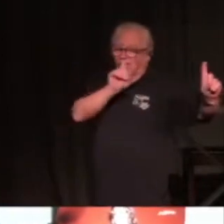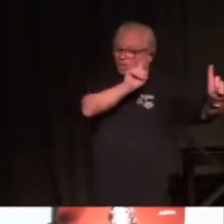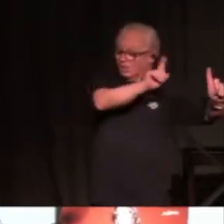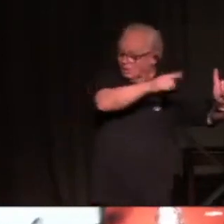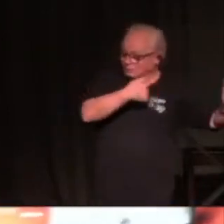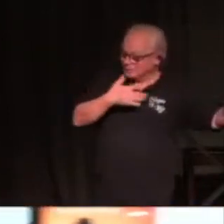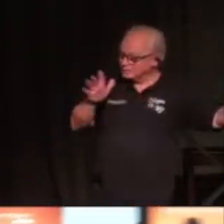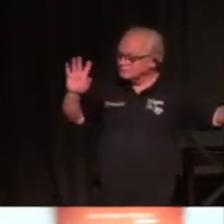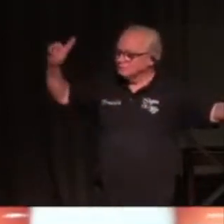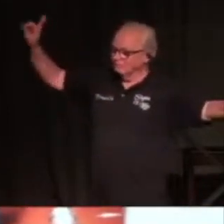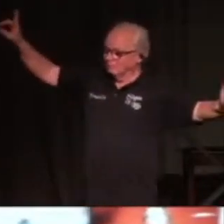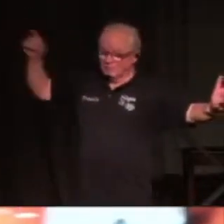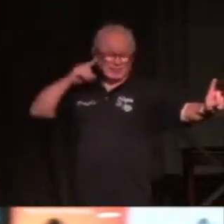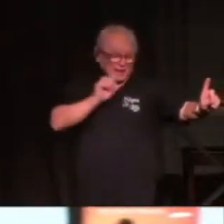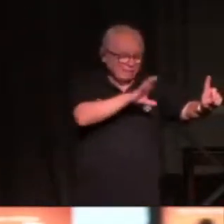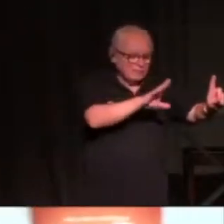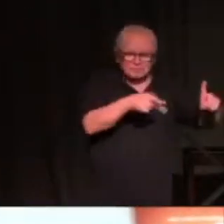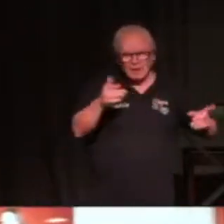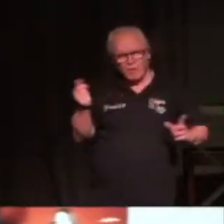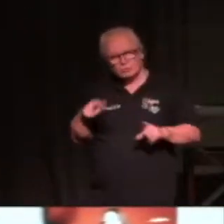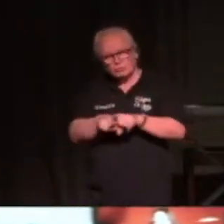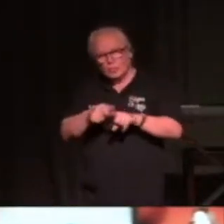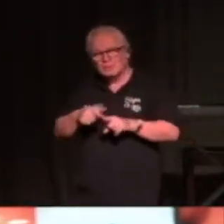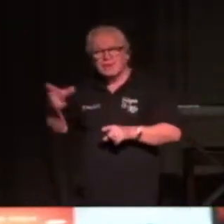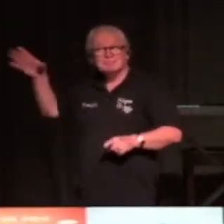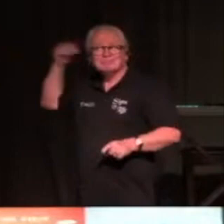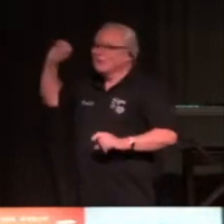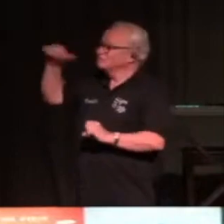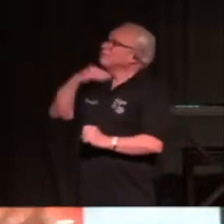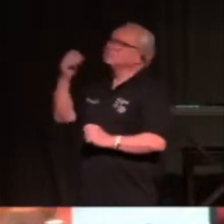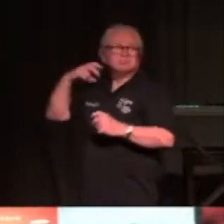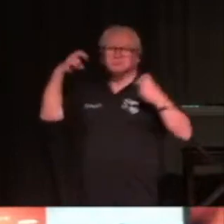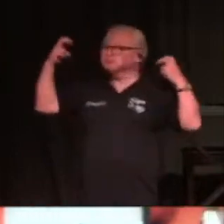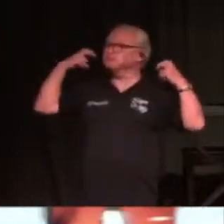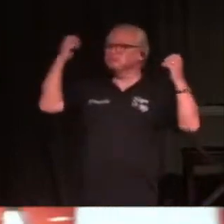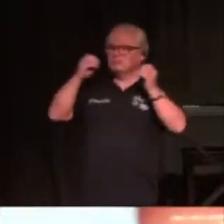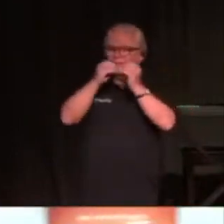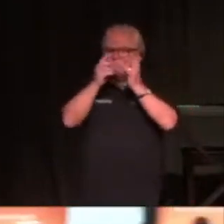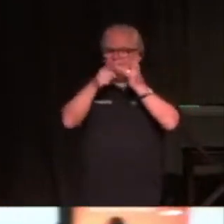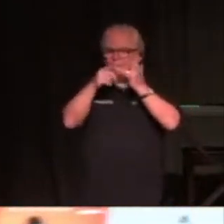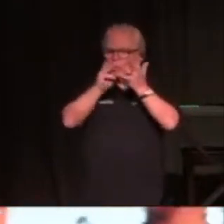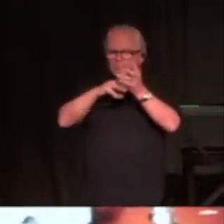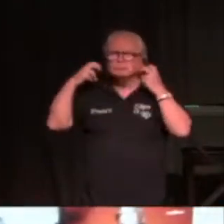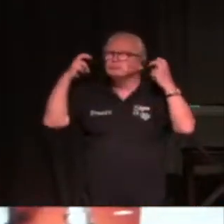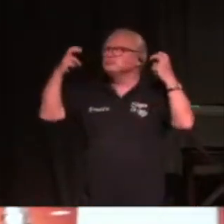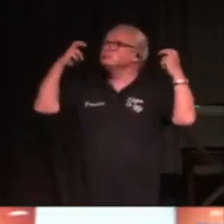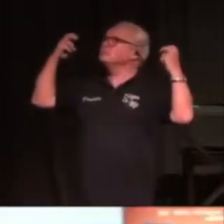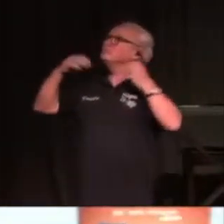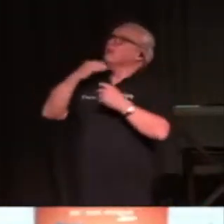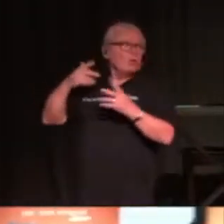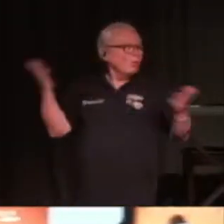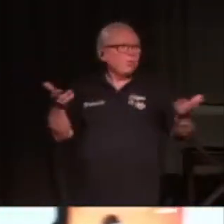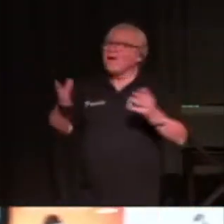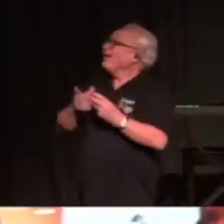But I've also literally heard his voice booming where I had to look up to see where he was. And that was only